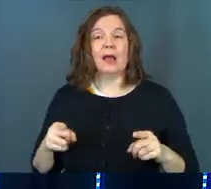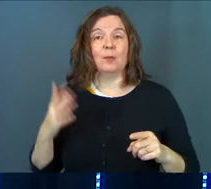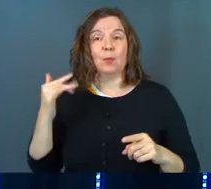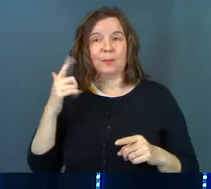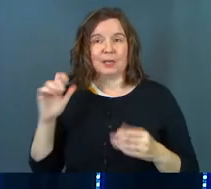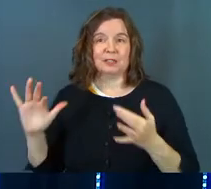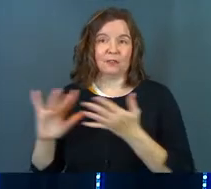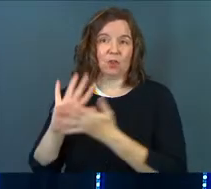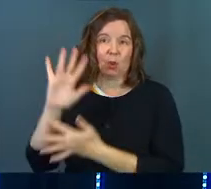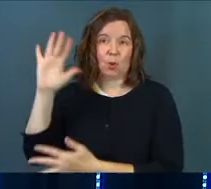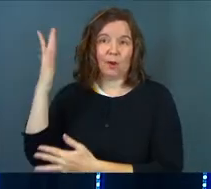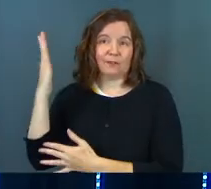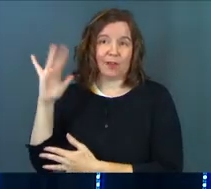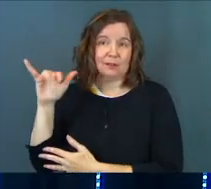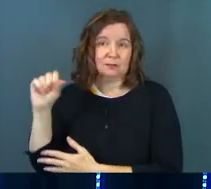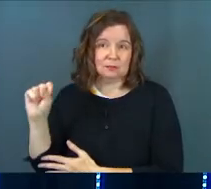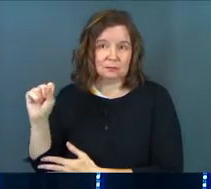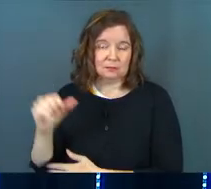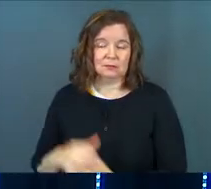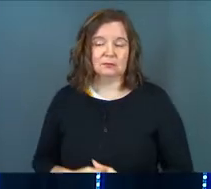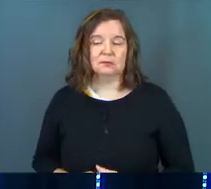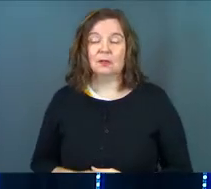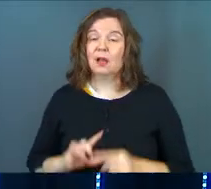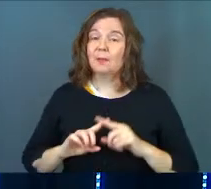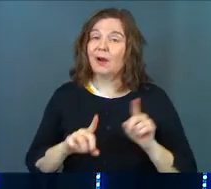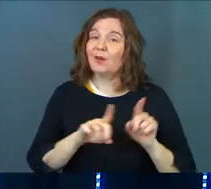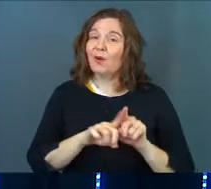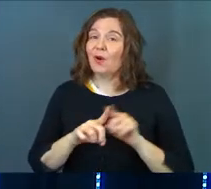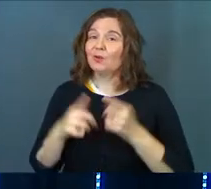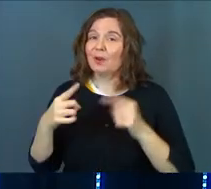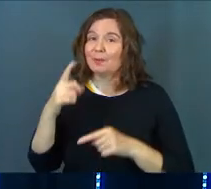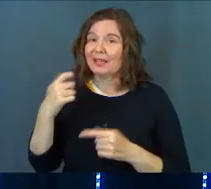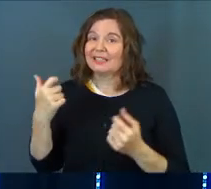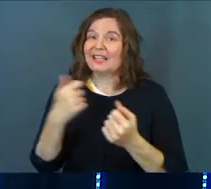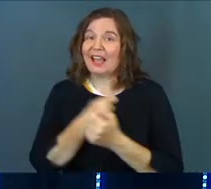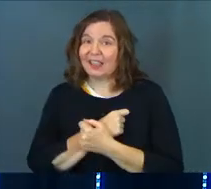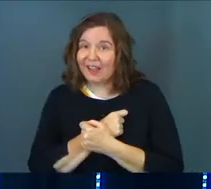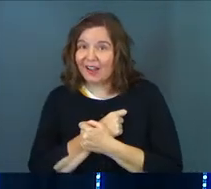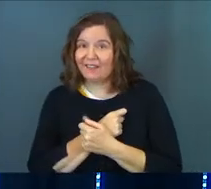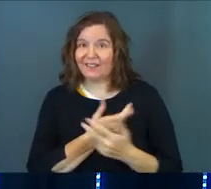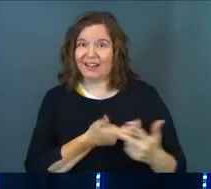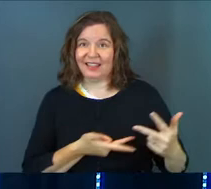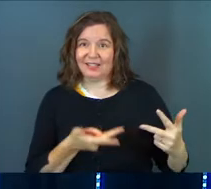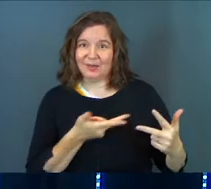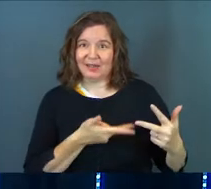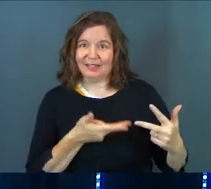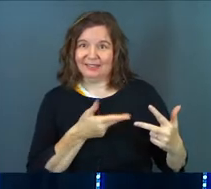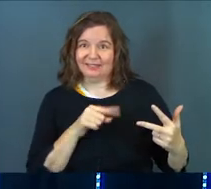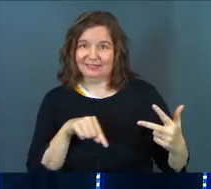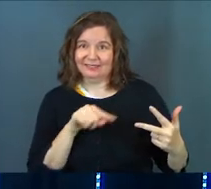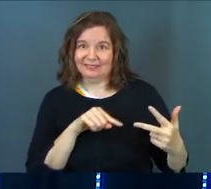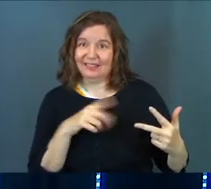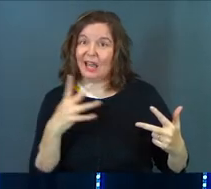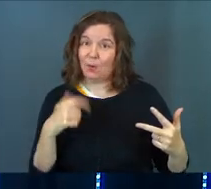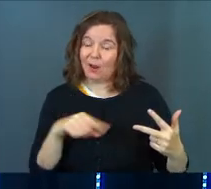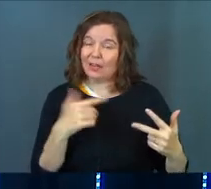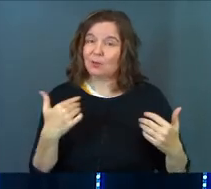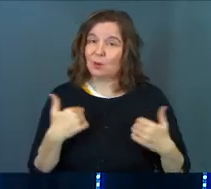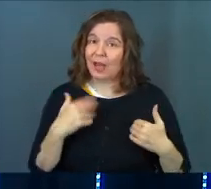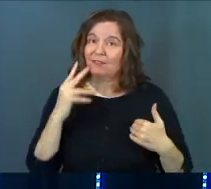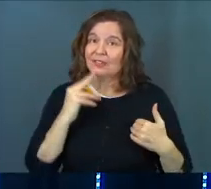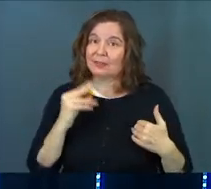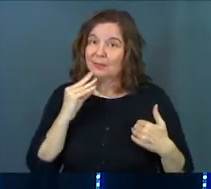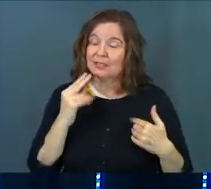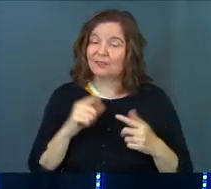happened because of the glory of God. But it also happened because he loved these three individuals. And he wanted them to